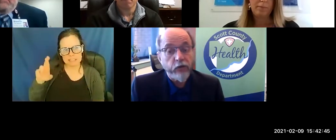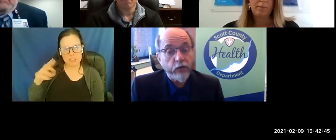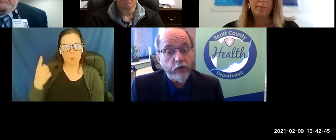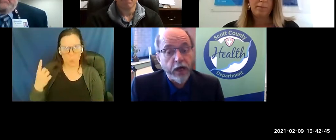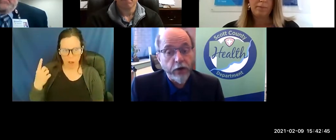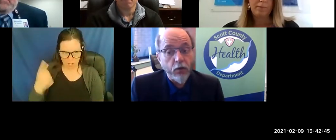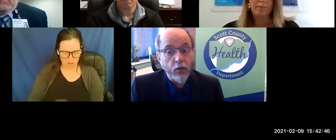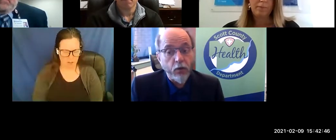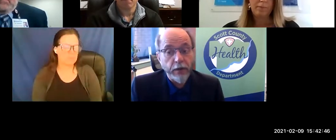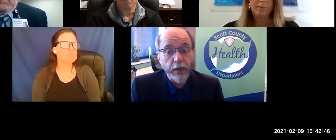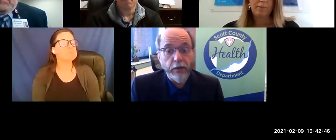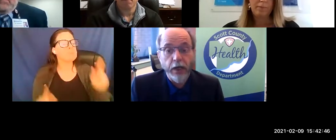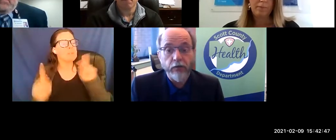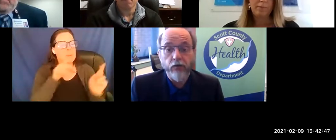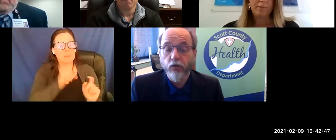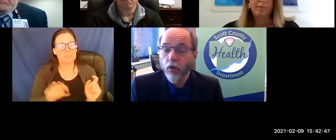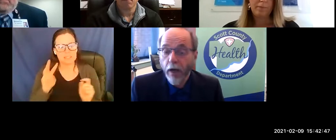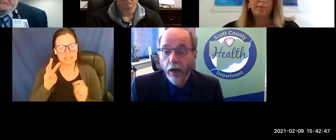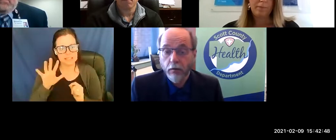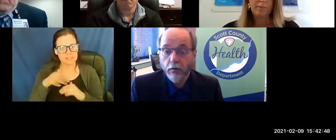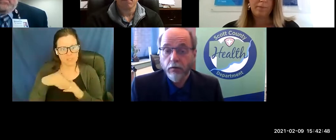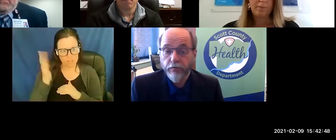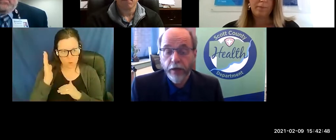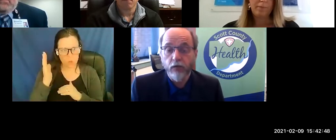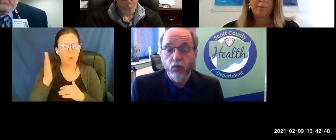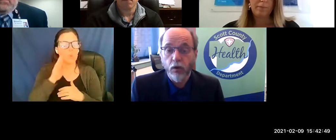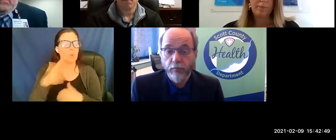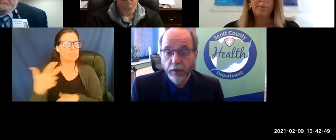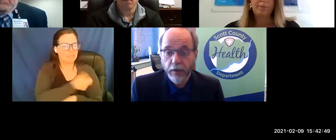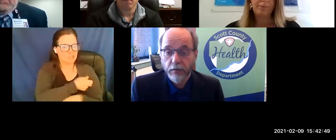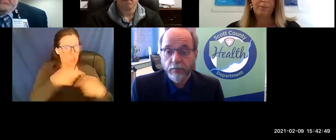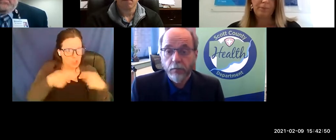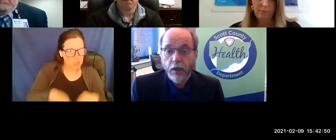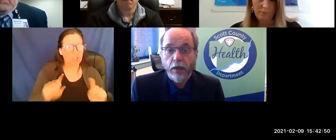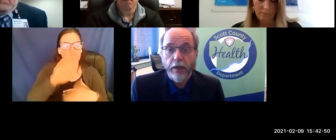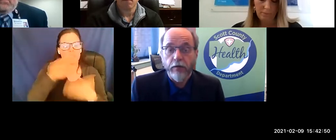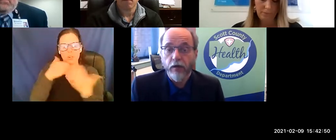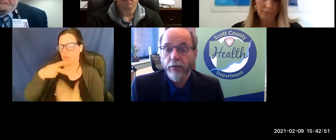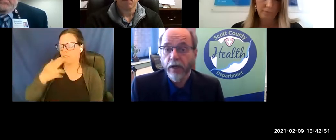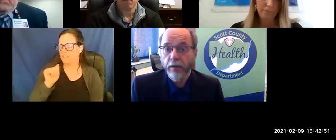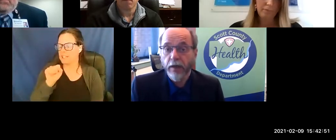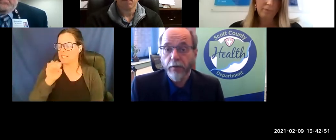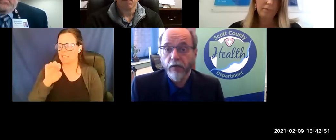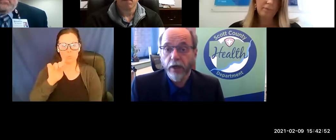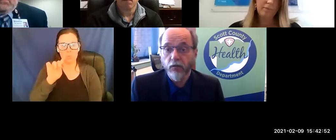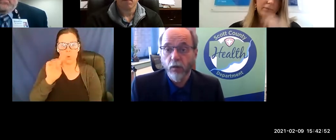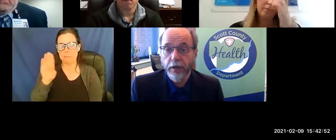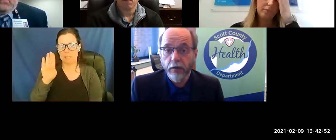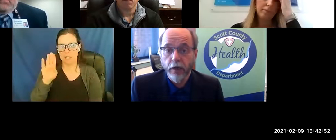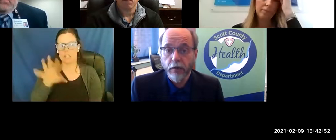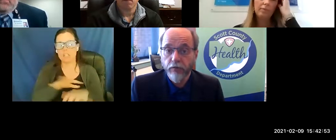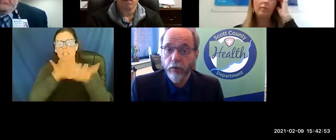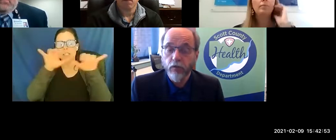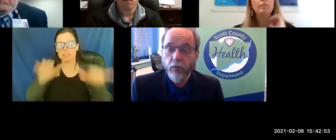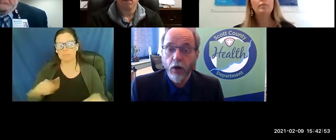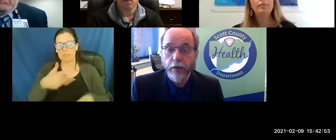People 65 and older will be immunized throughout Phase 1B. At the same time, immunizations will be